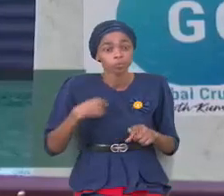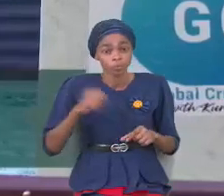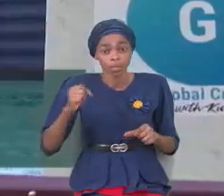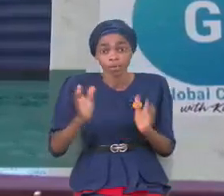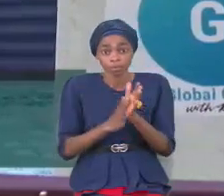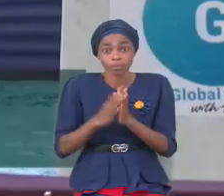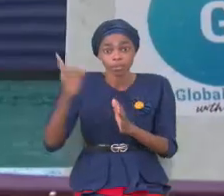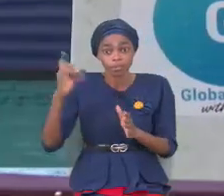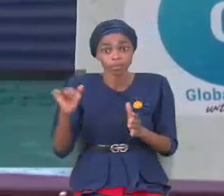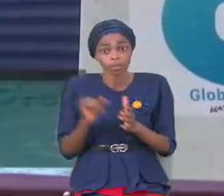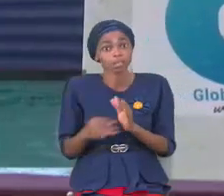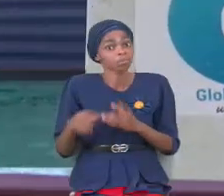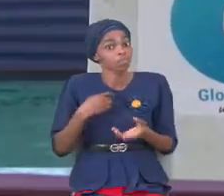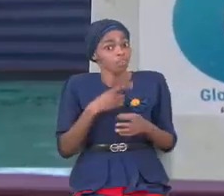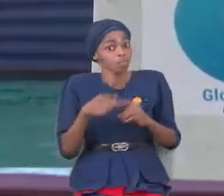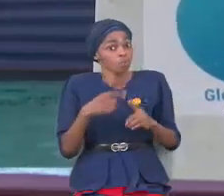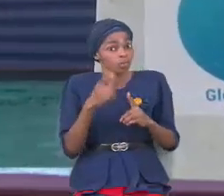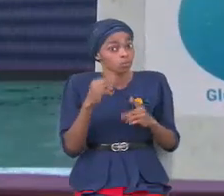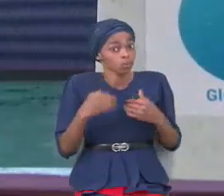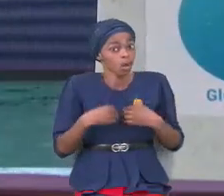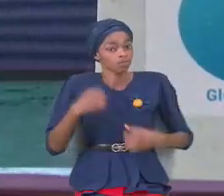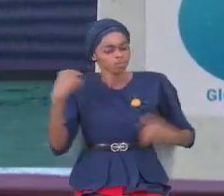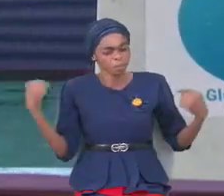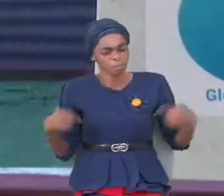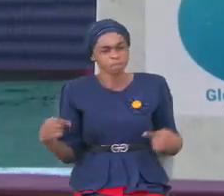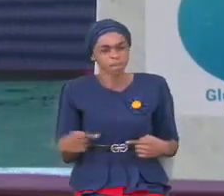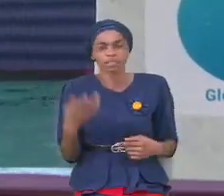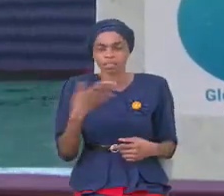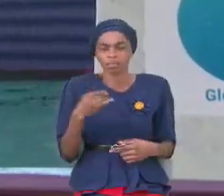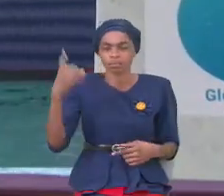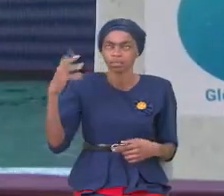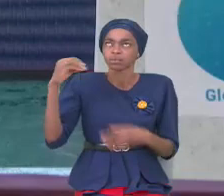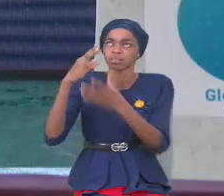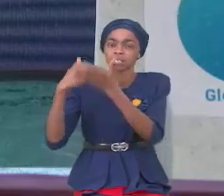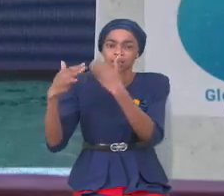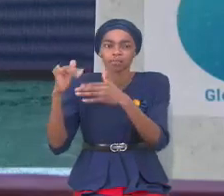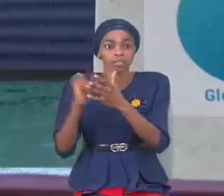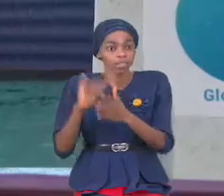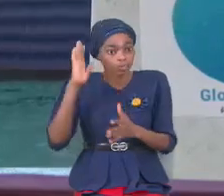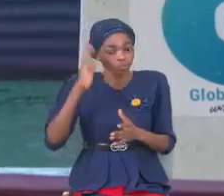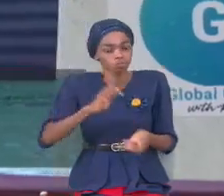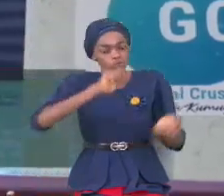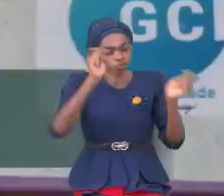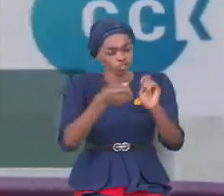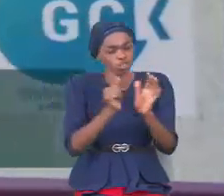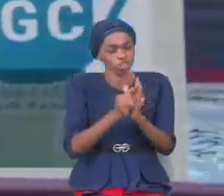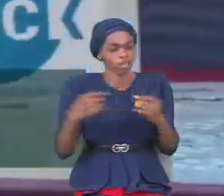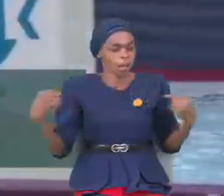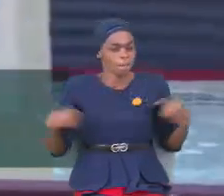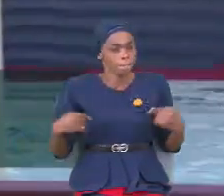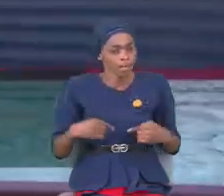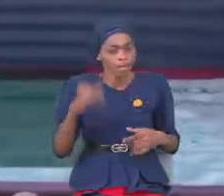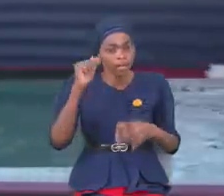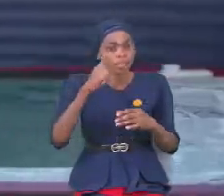even though there is affliction, there's a God in heaven that's able to reverse the affliction. Can we praise God